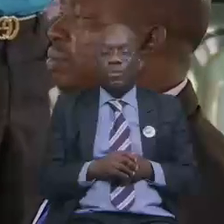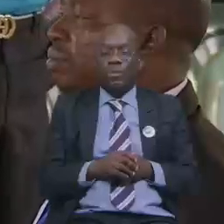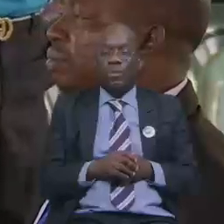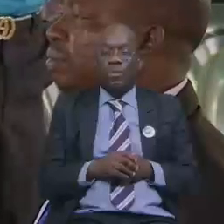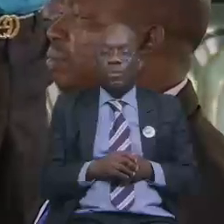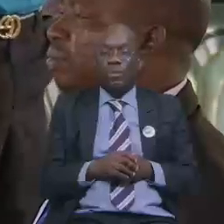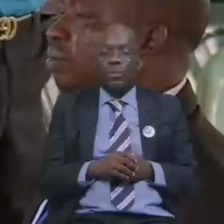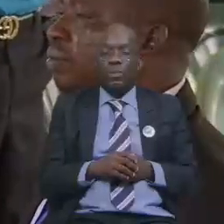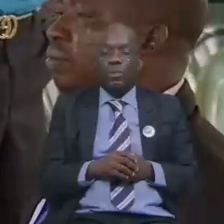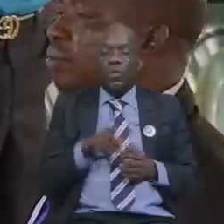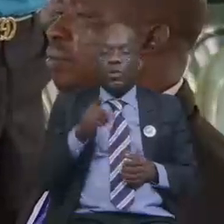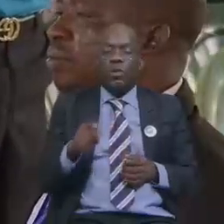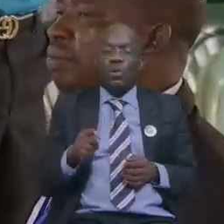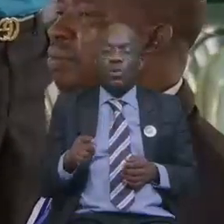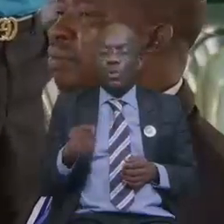You master